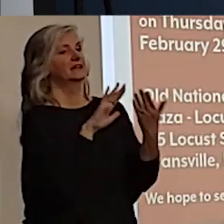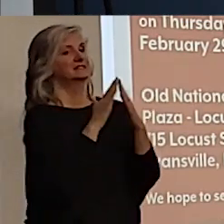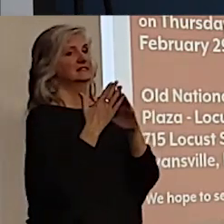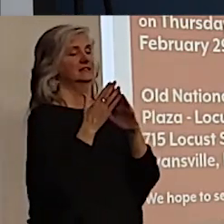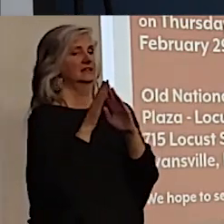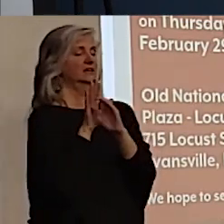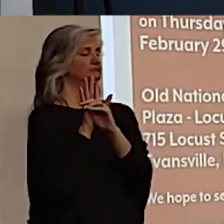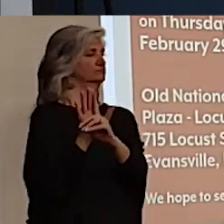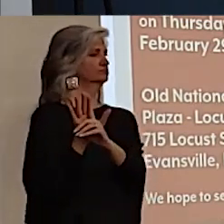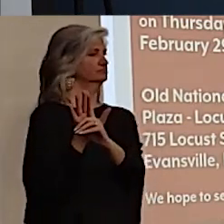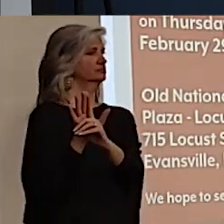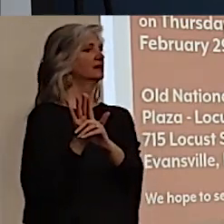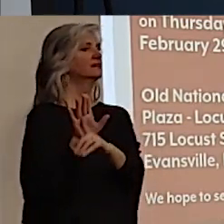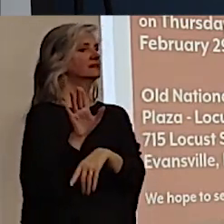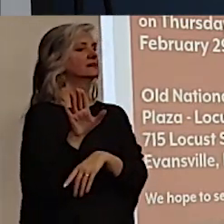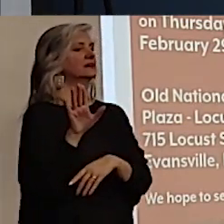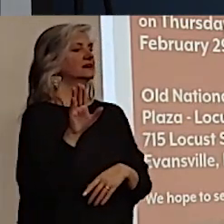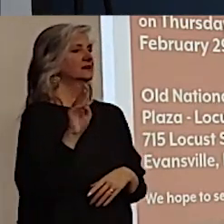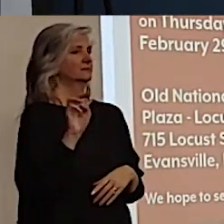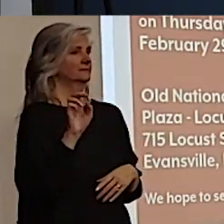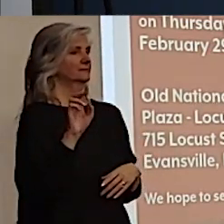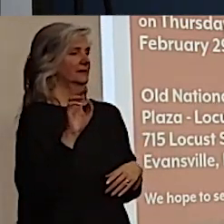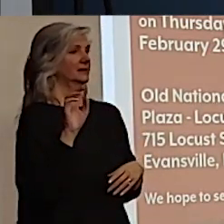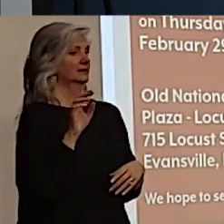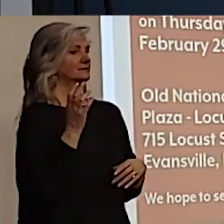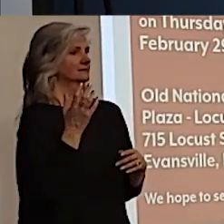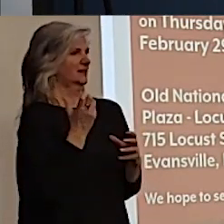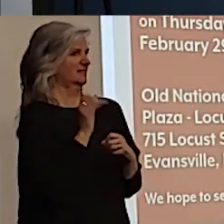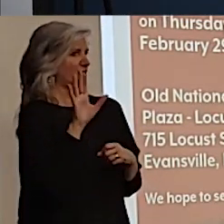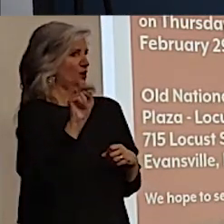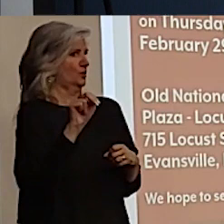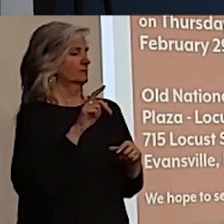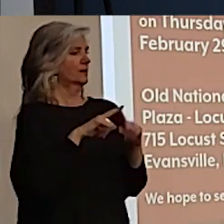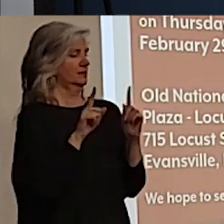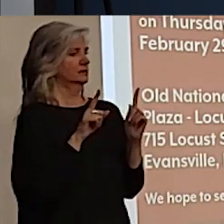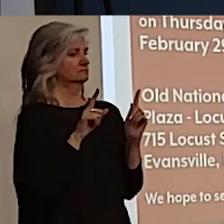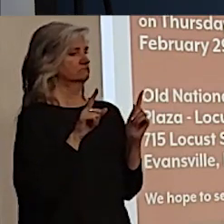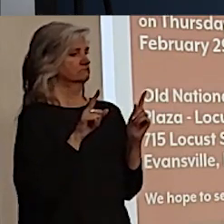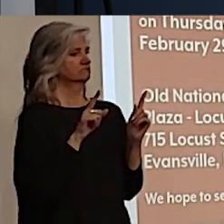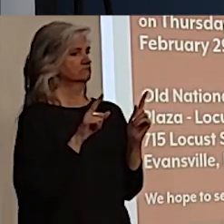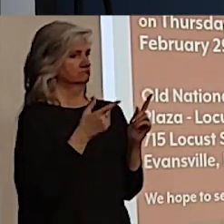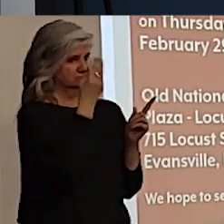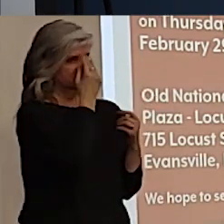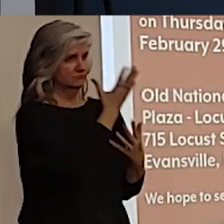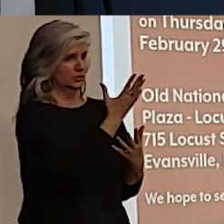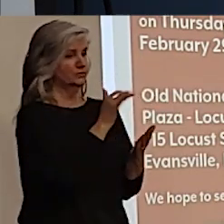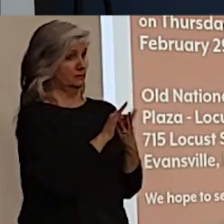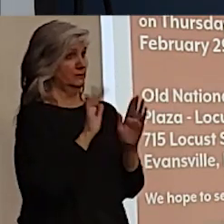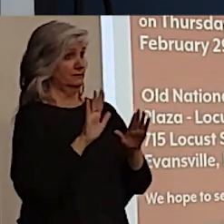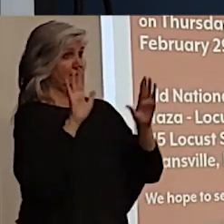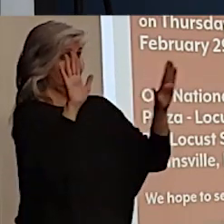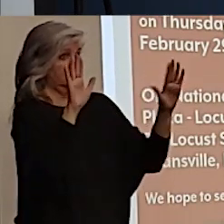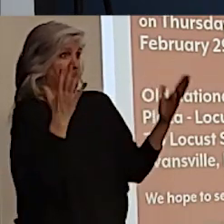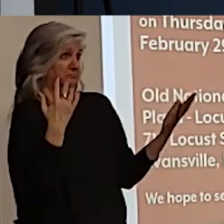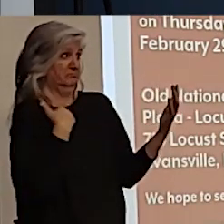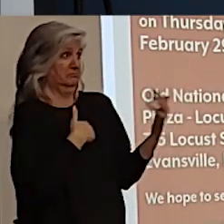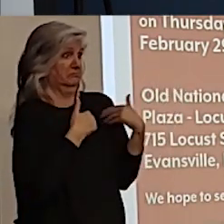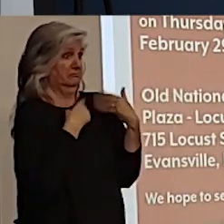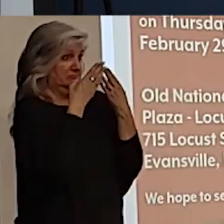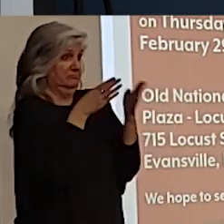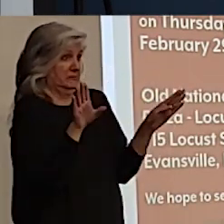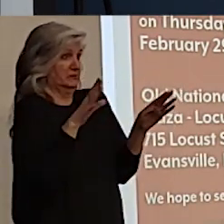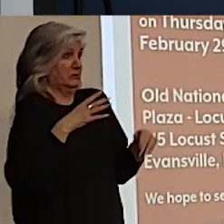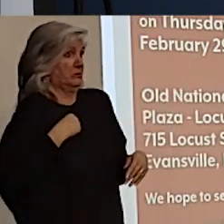back and municipalized their electric utility. But I just get that off the table with the fact of that would be great to have publicly